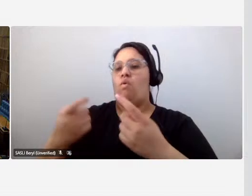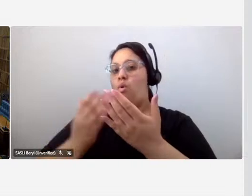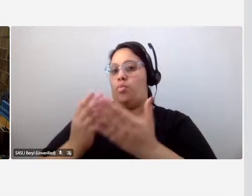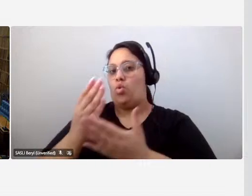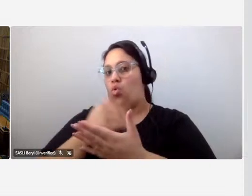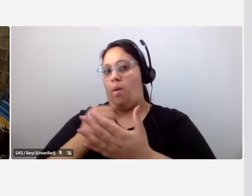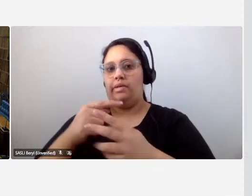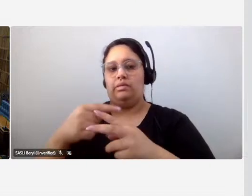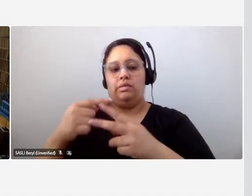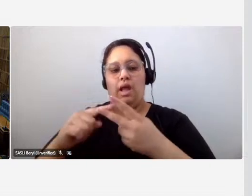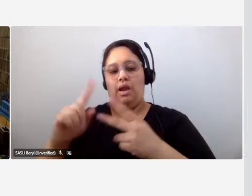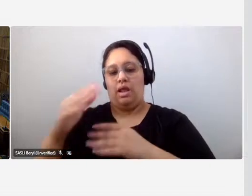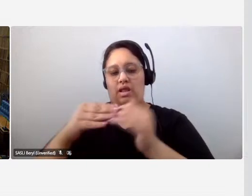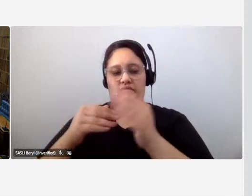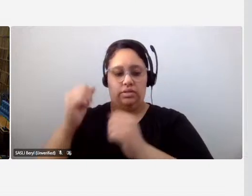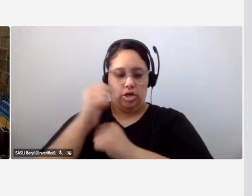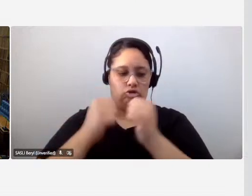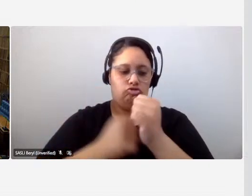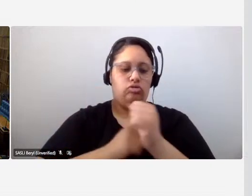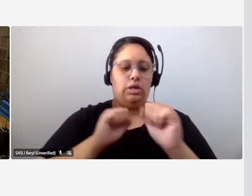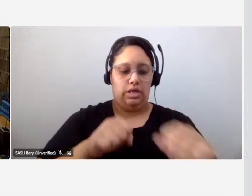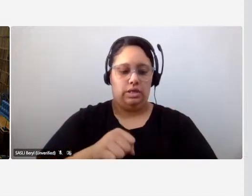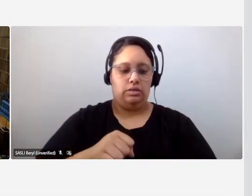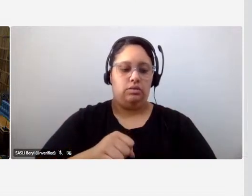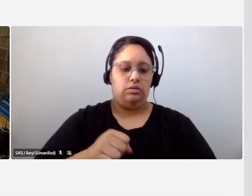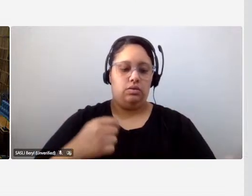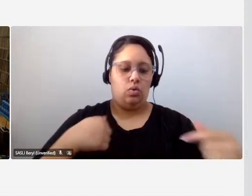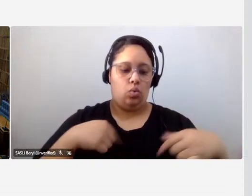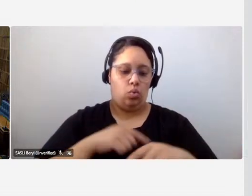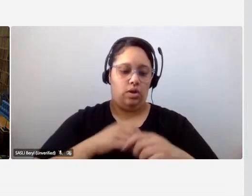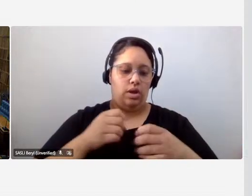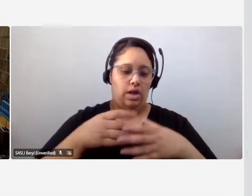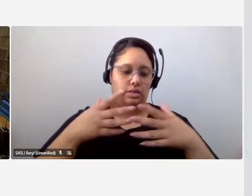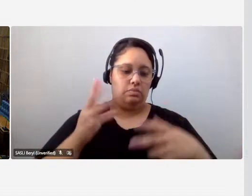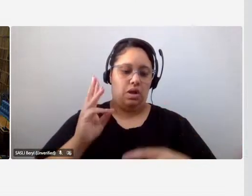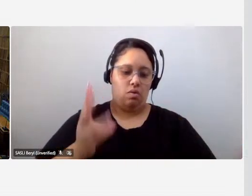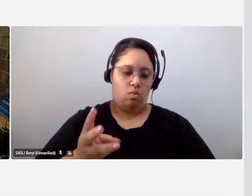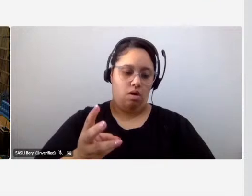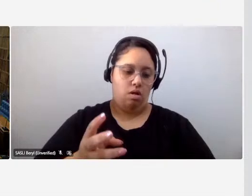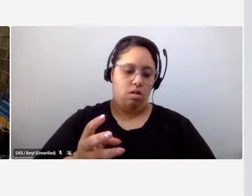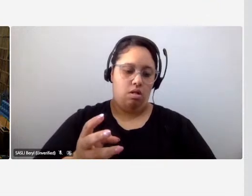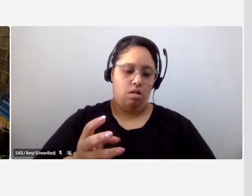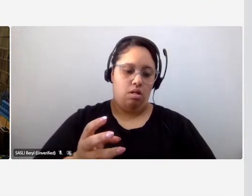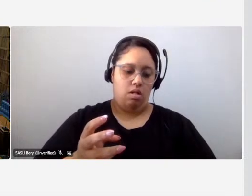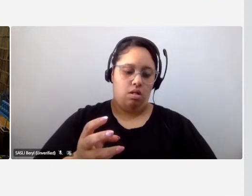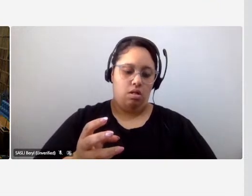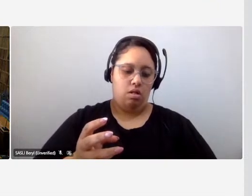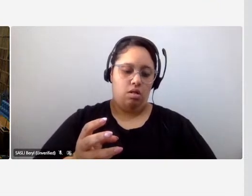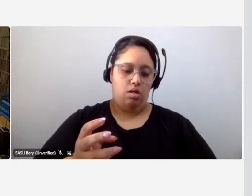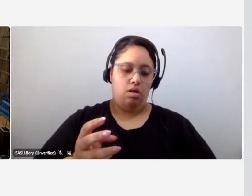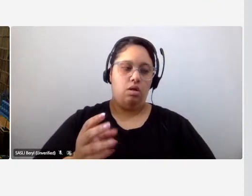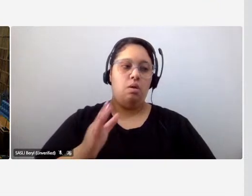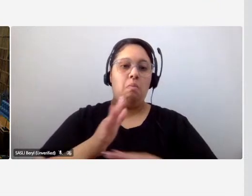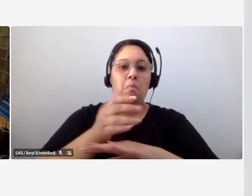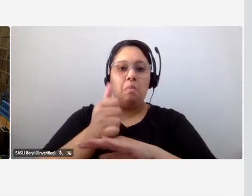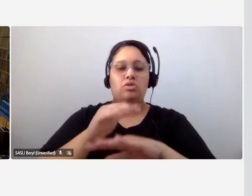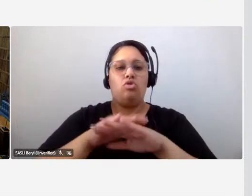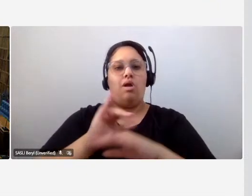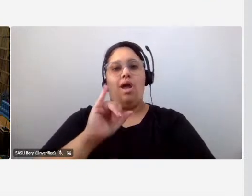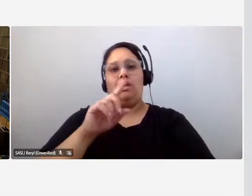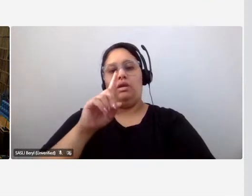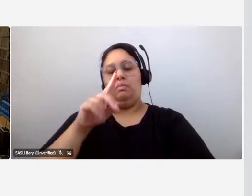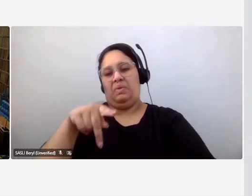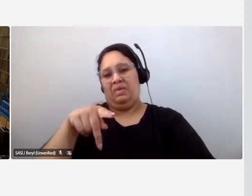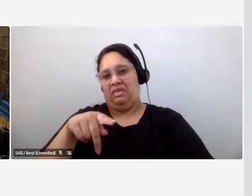procurement and for infrastructure, yes, we will expand it much more. But so yes, it's based on the IDPs